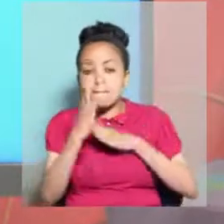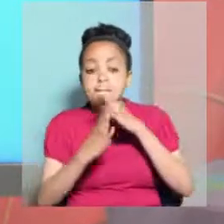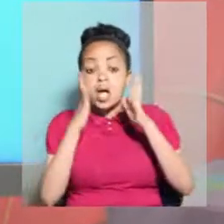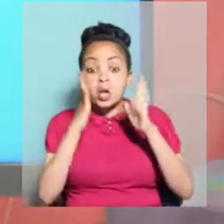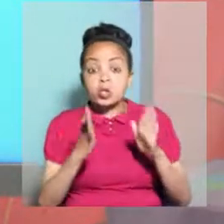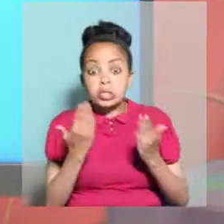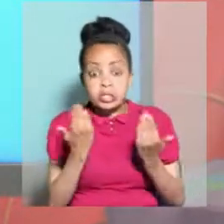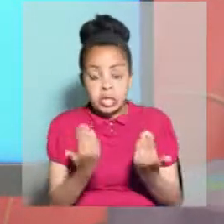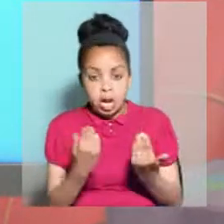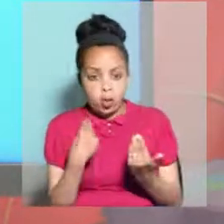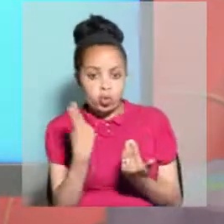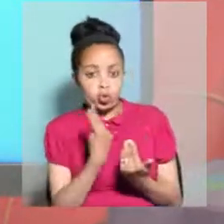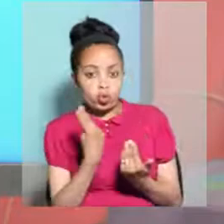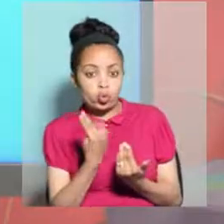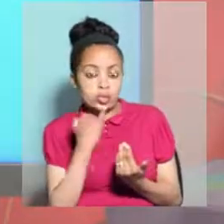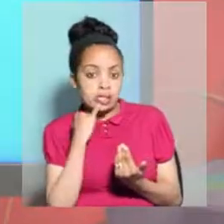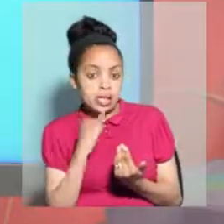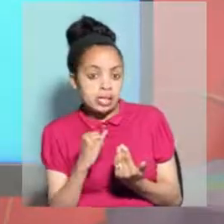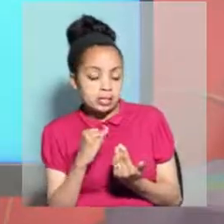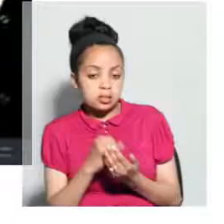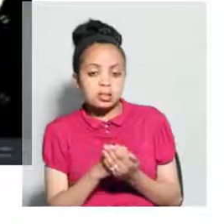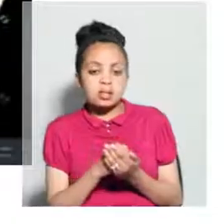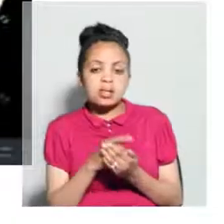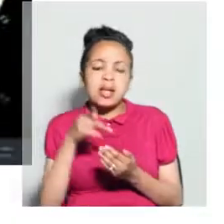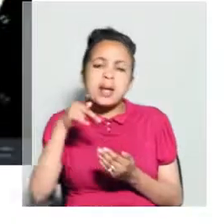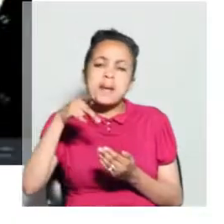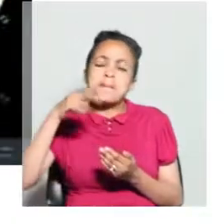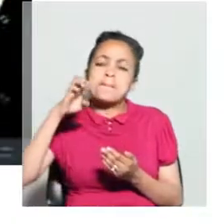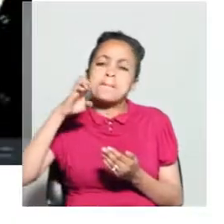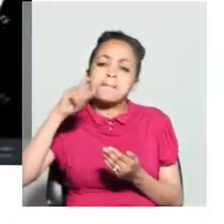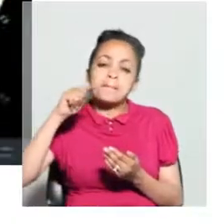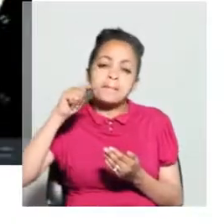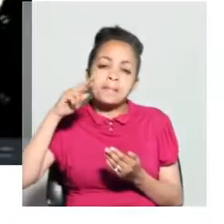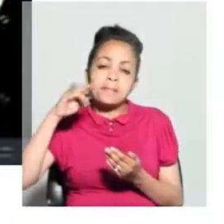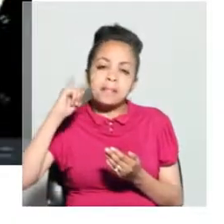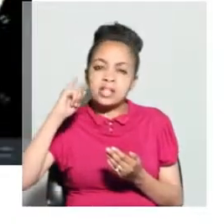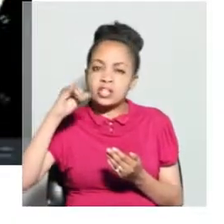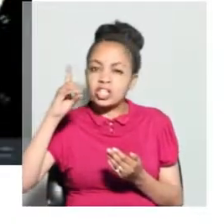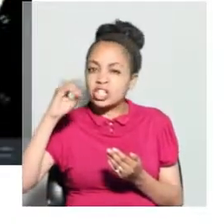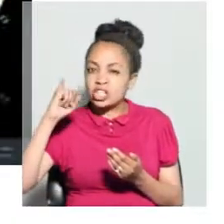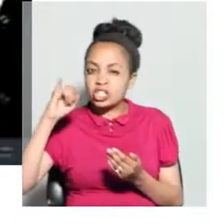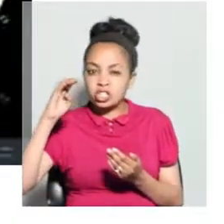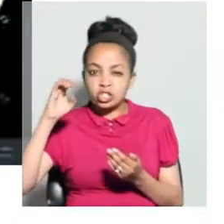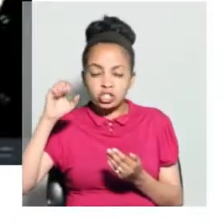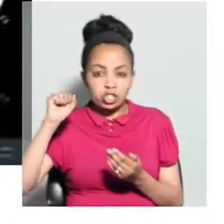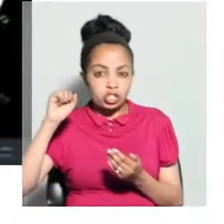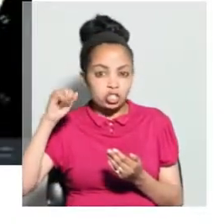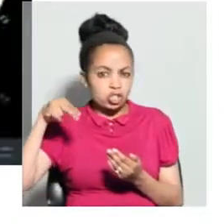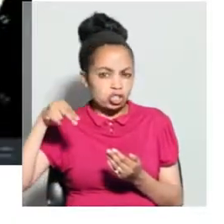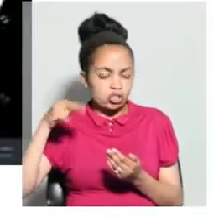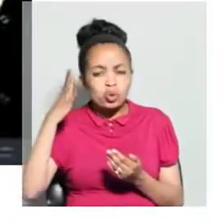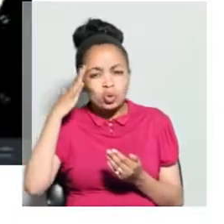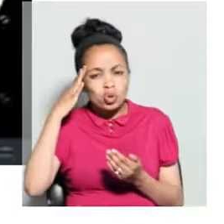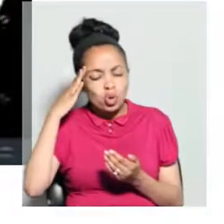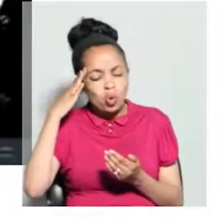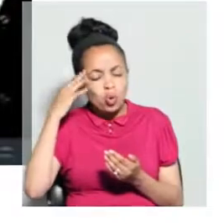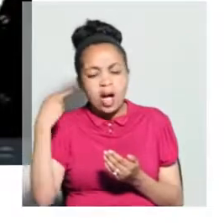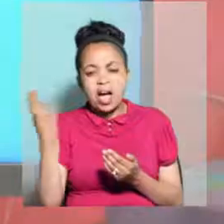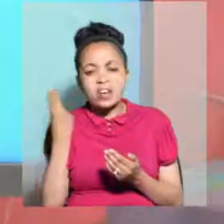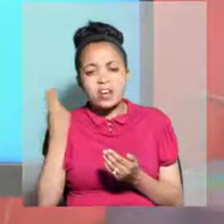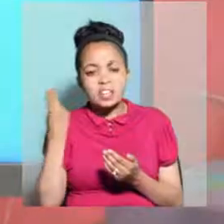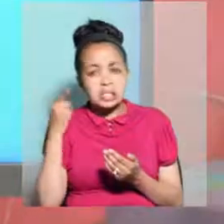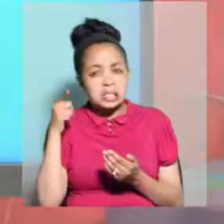biologists now they use is Petri dish. Student, do you know what is the advantage of Petri dish